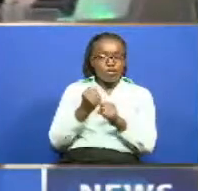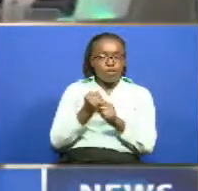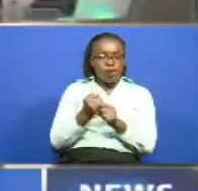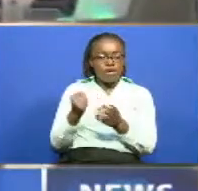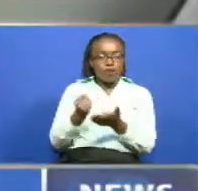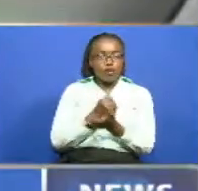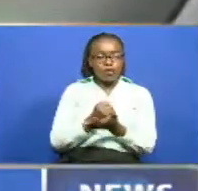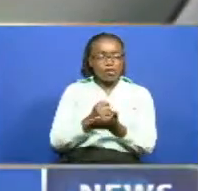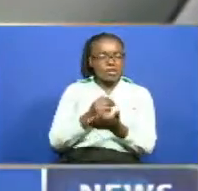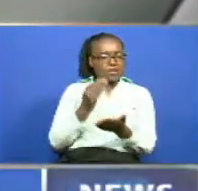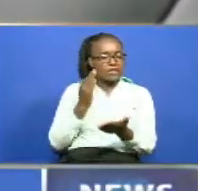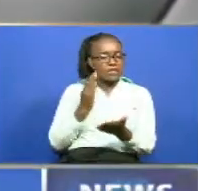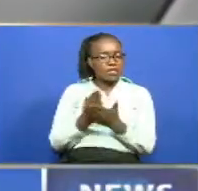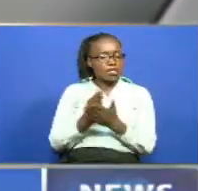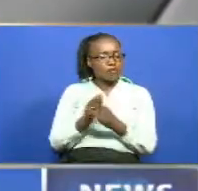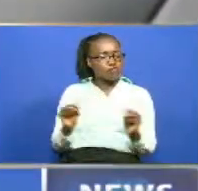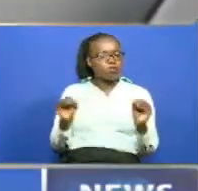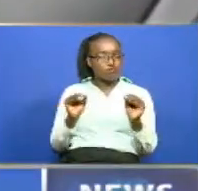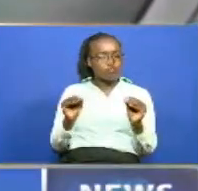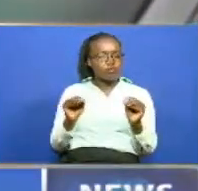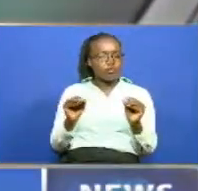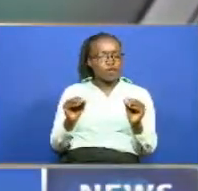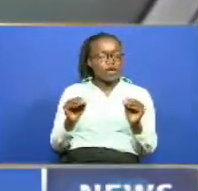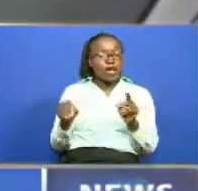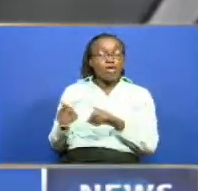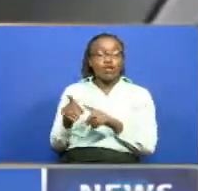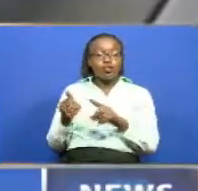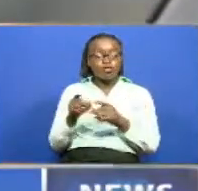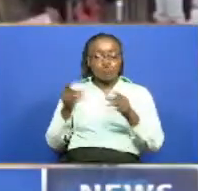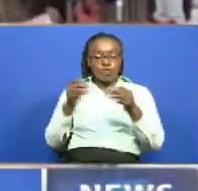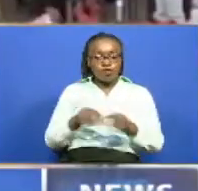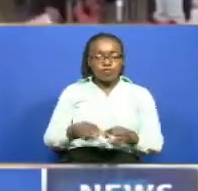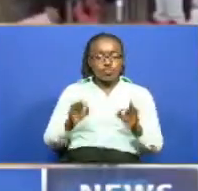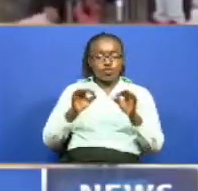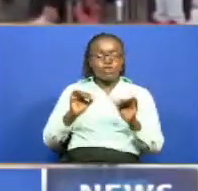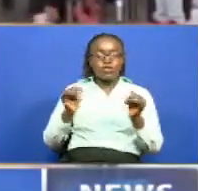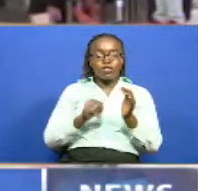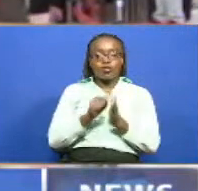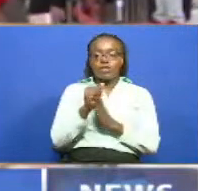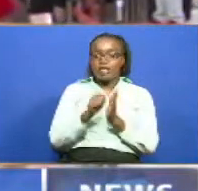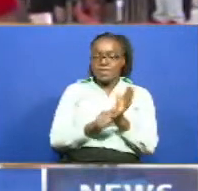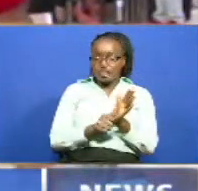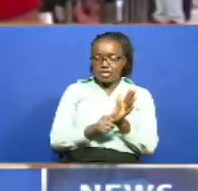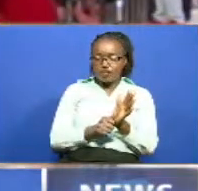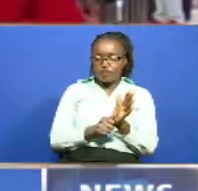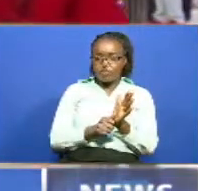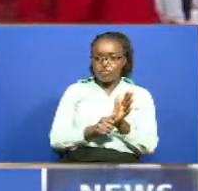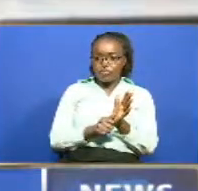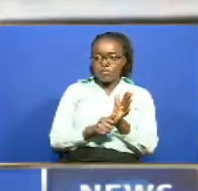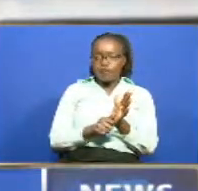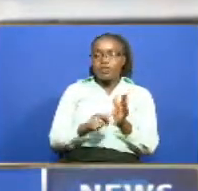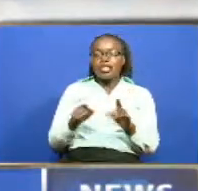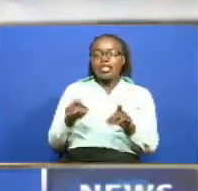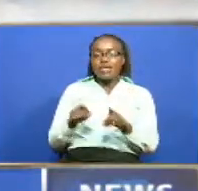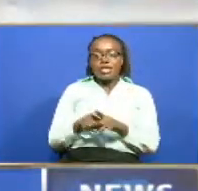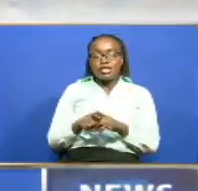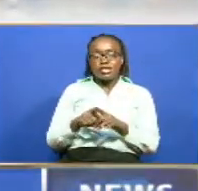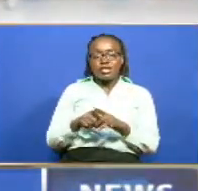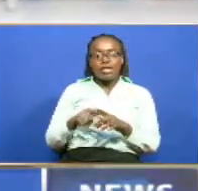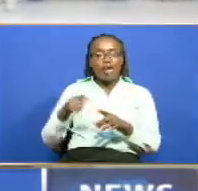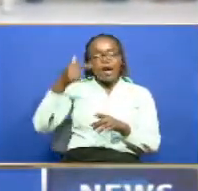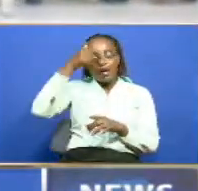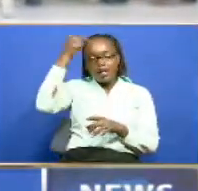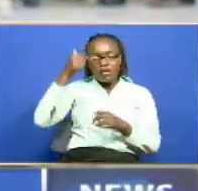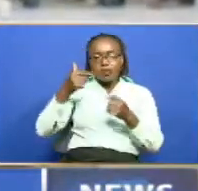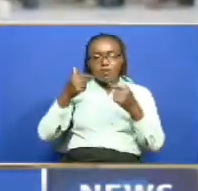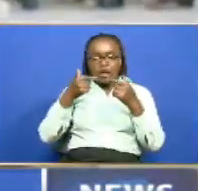remain suspended. That is according to the official Emirates news agency WAM. This comes as Saudi Arabia announced that it